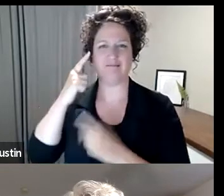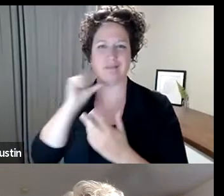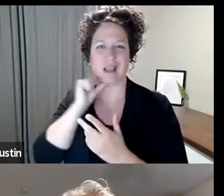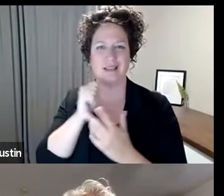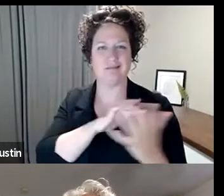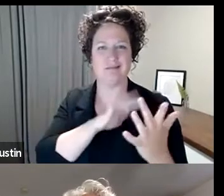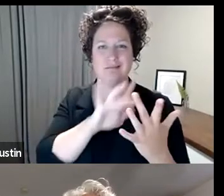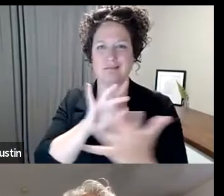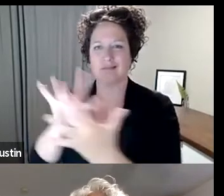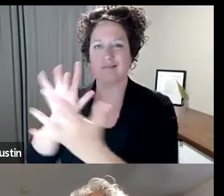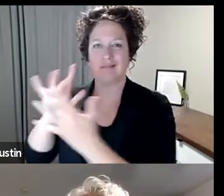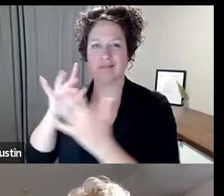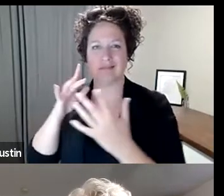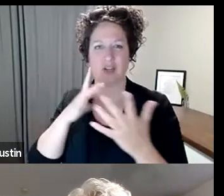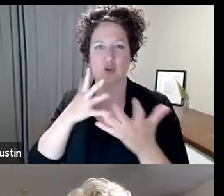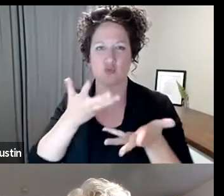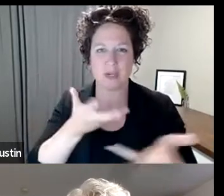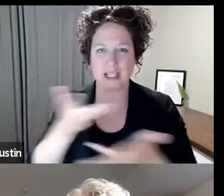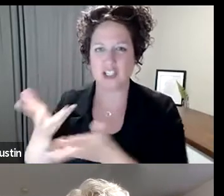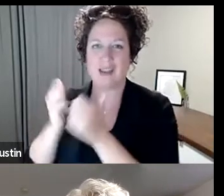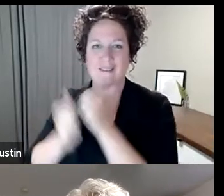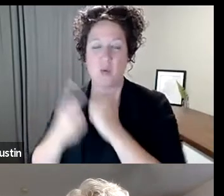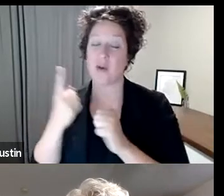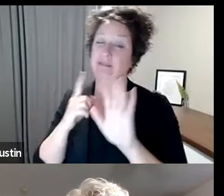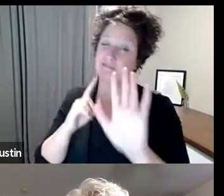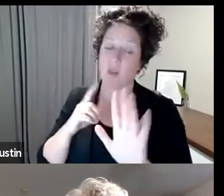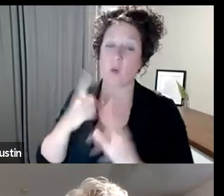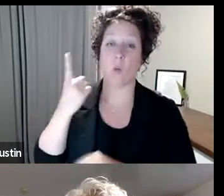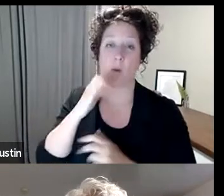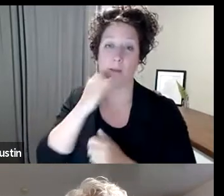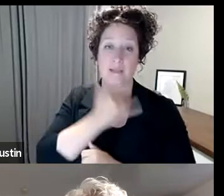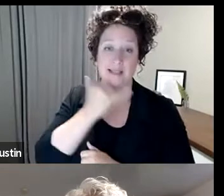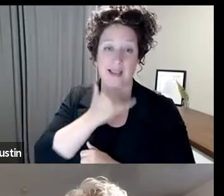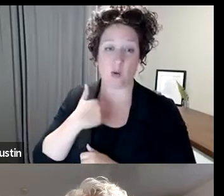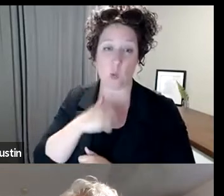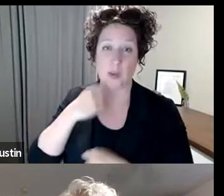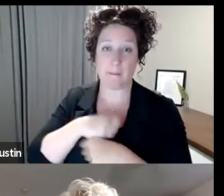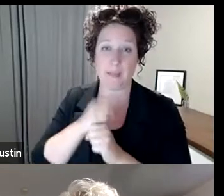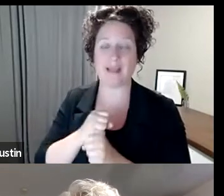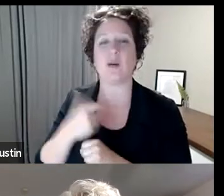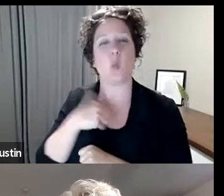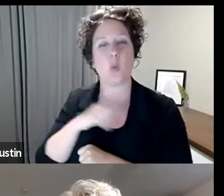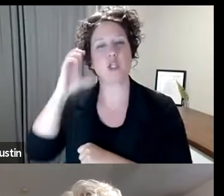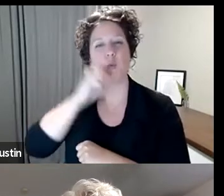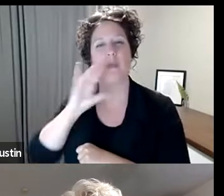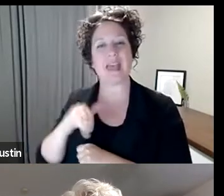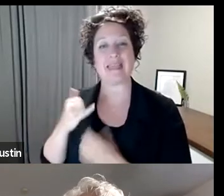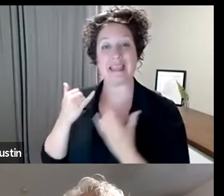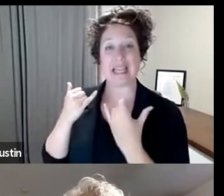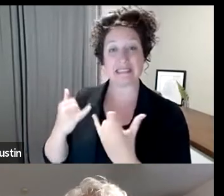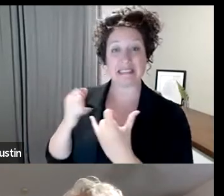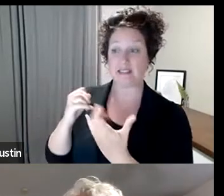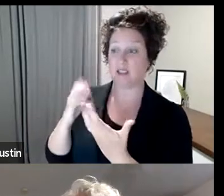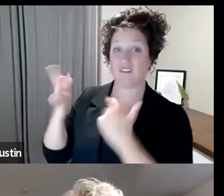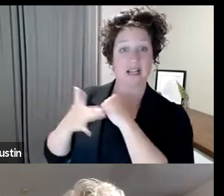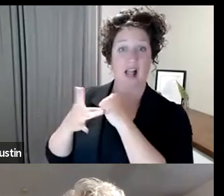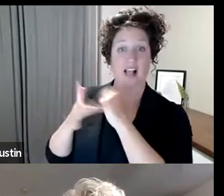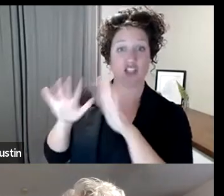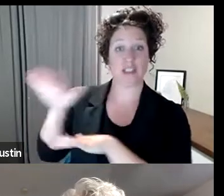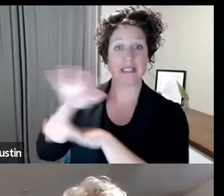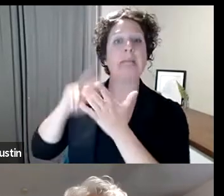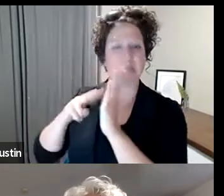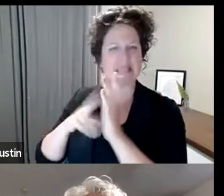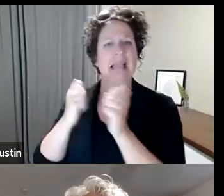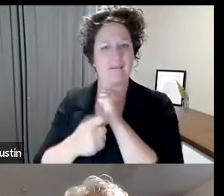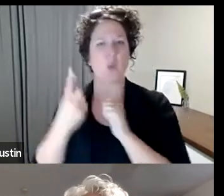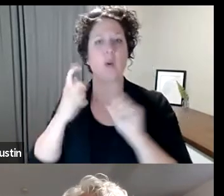I think sometimes one of the mistakes that we make is we assume that the existence of the technology means that